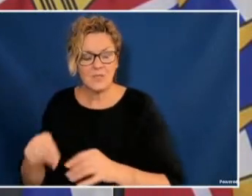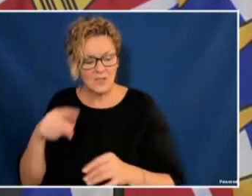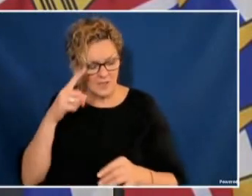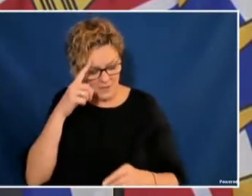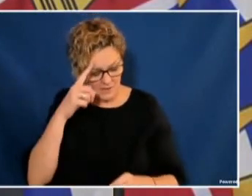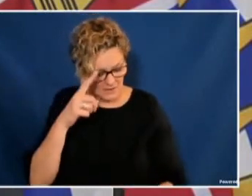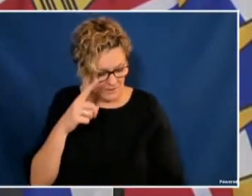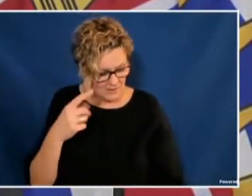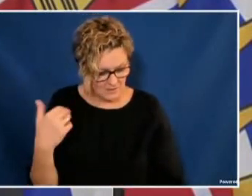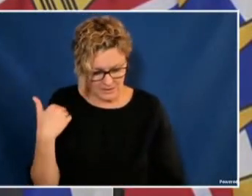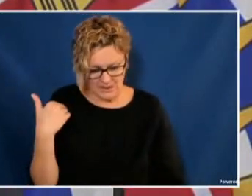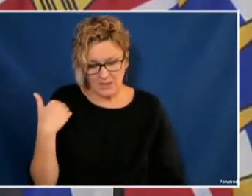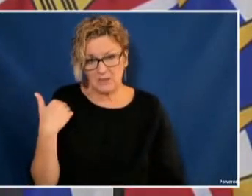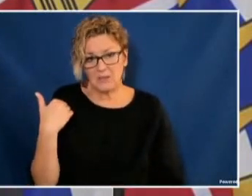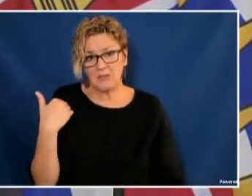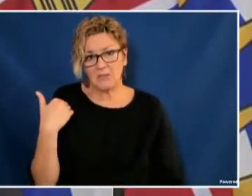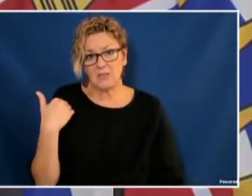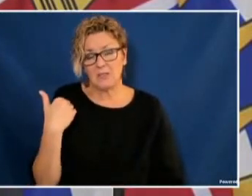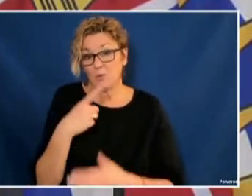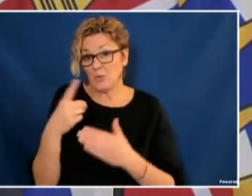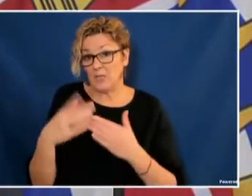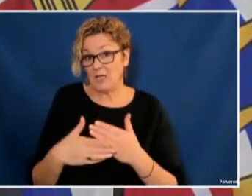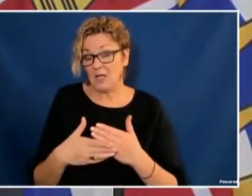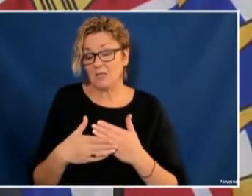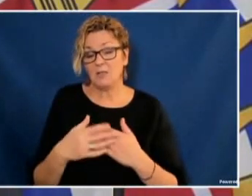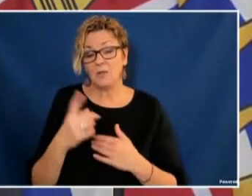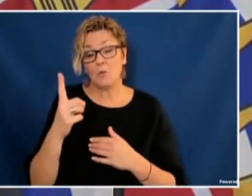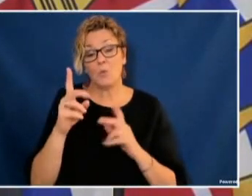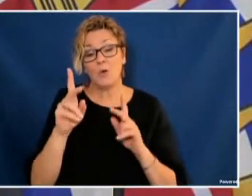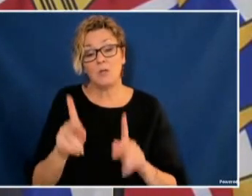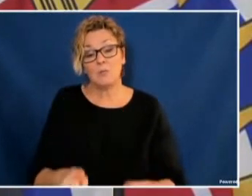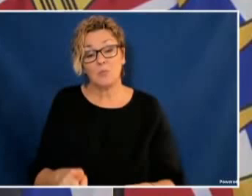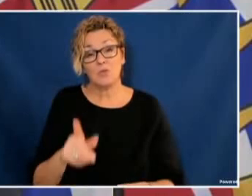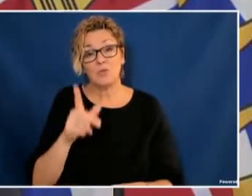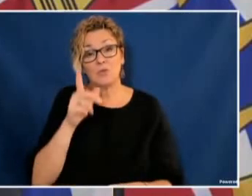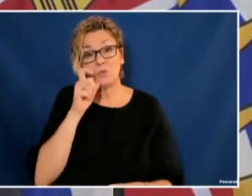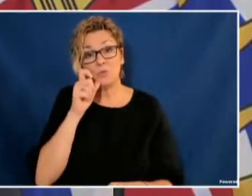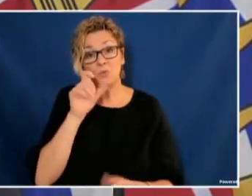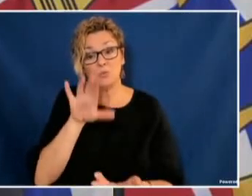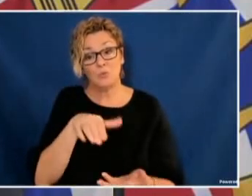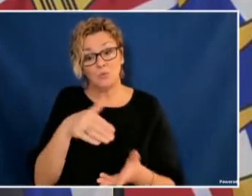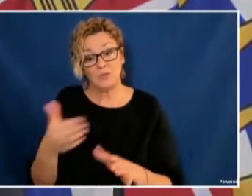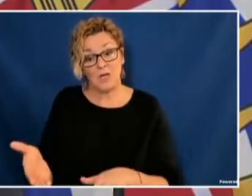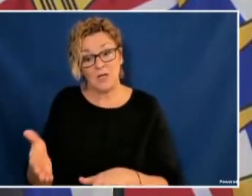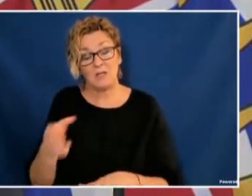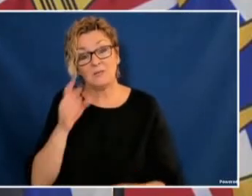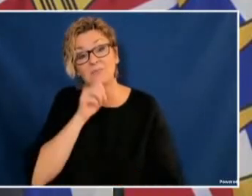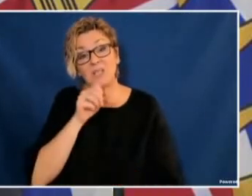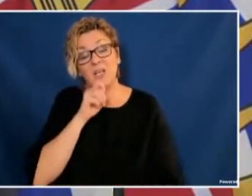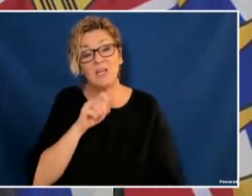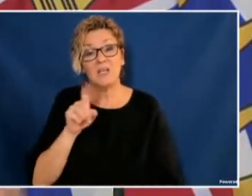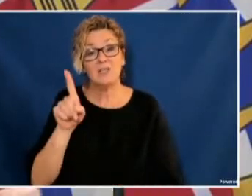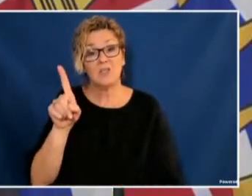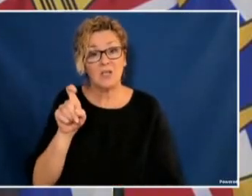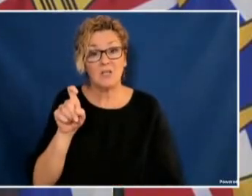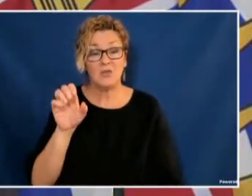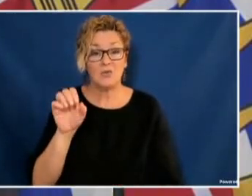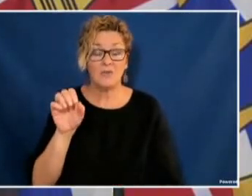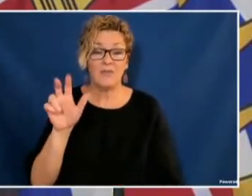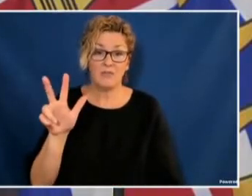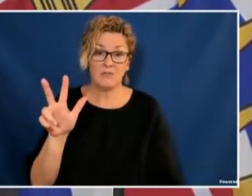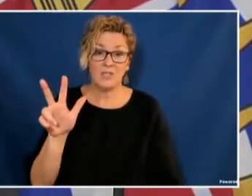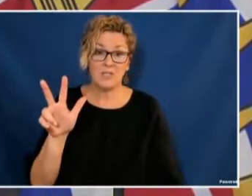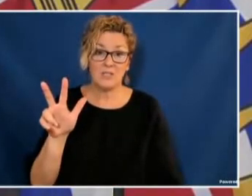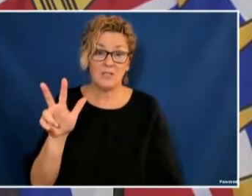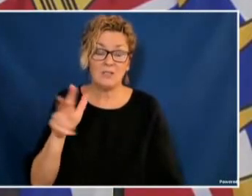in long-term care homes. And for the most part, people stay in their care home when they're infected with COVID during these